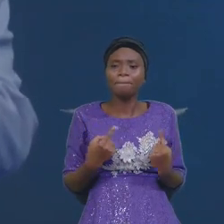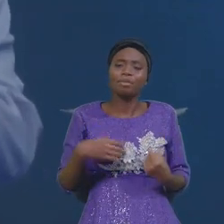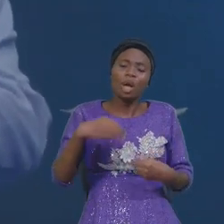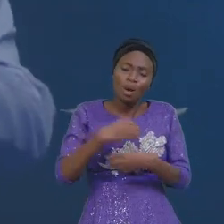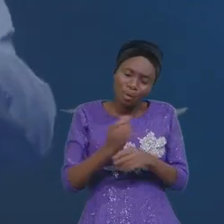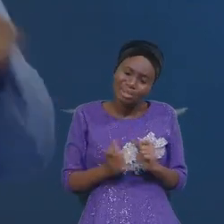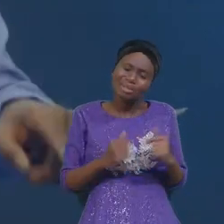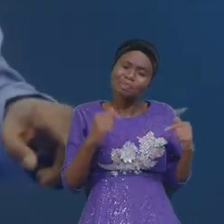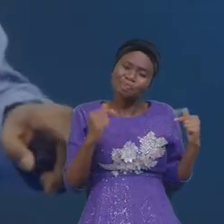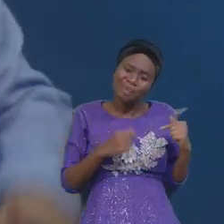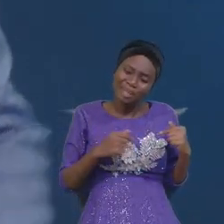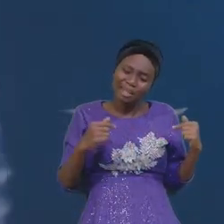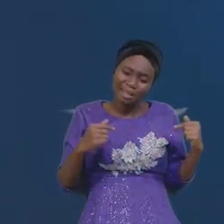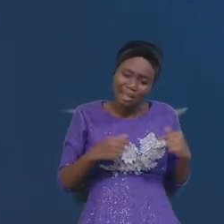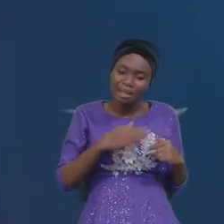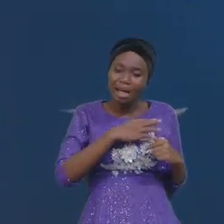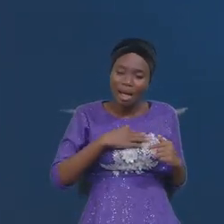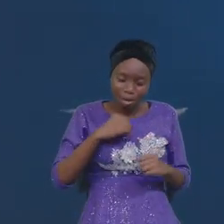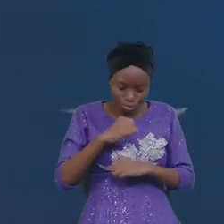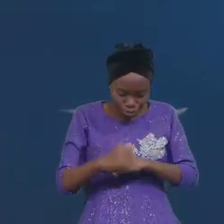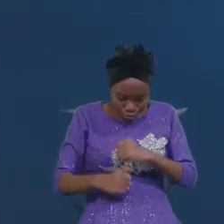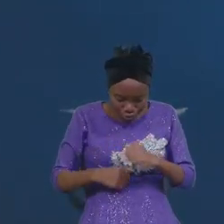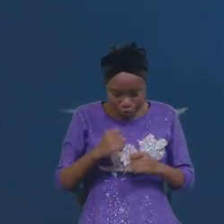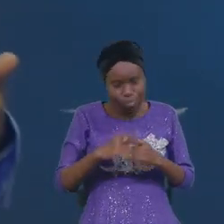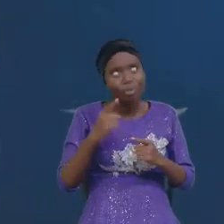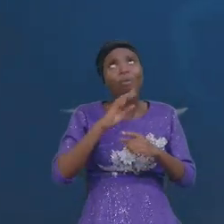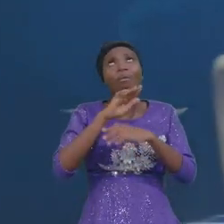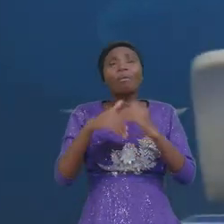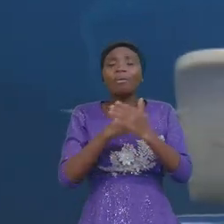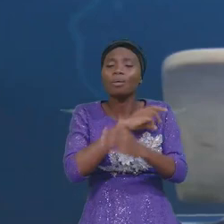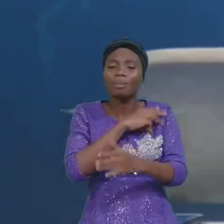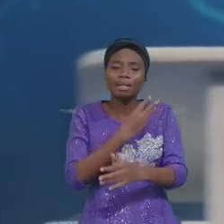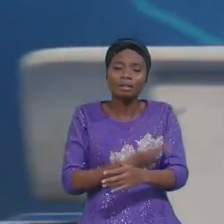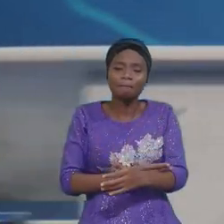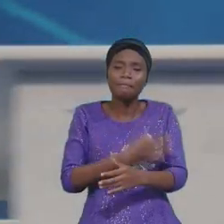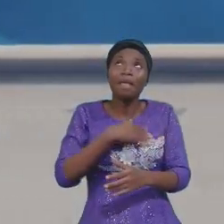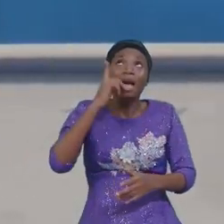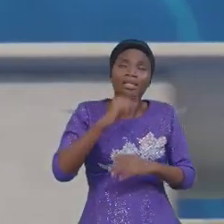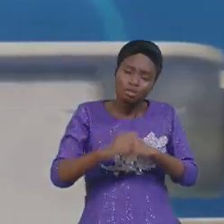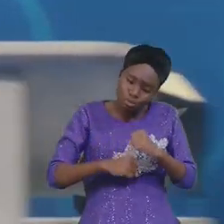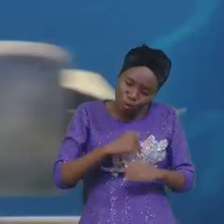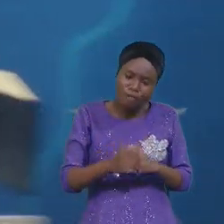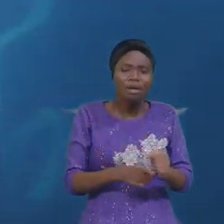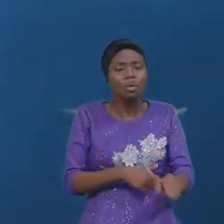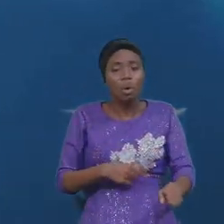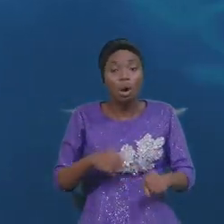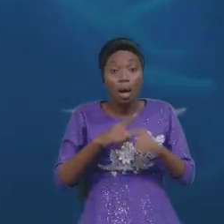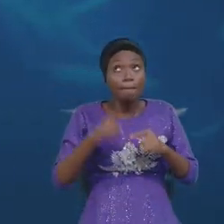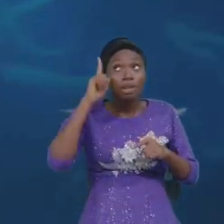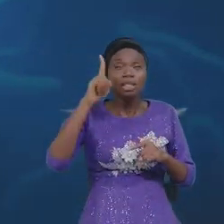pain and suffering for the Almighty. And he suffered long, but he's long